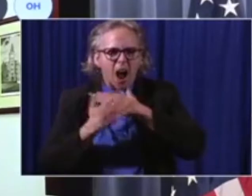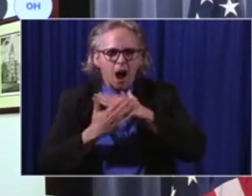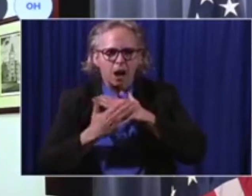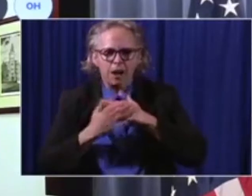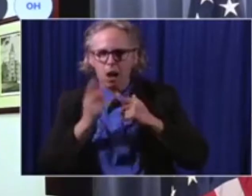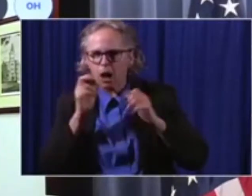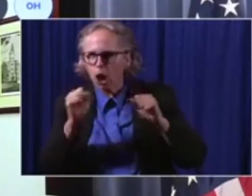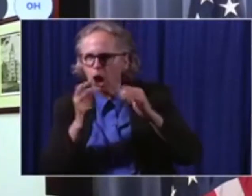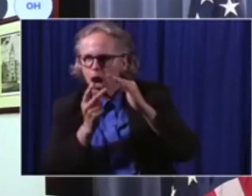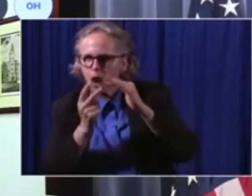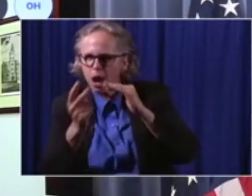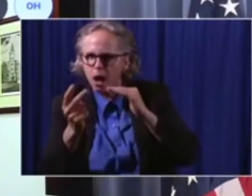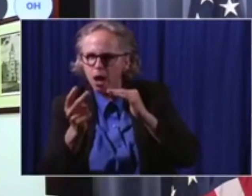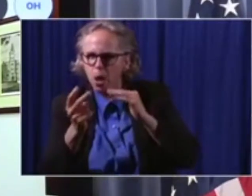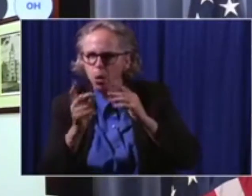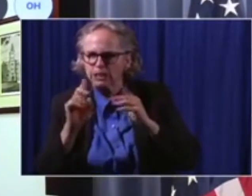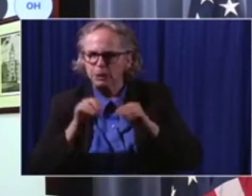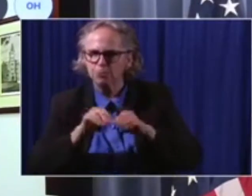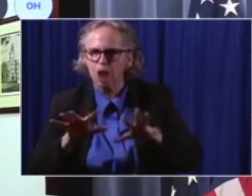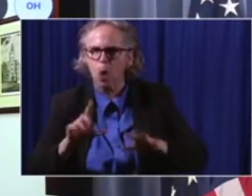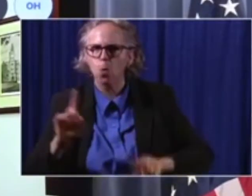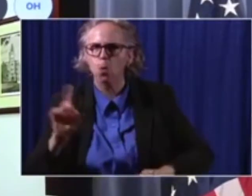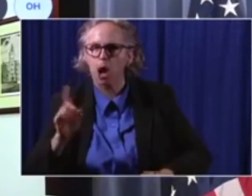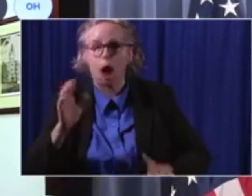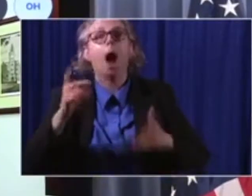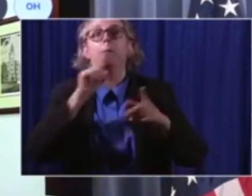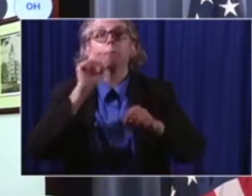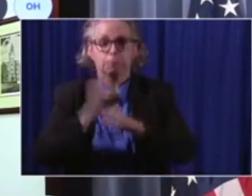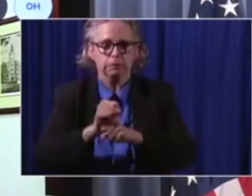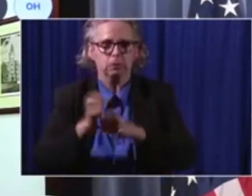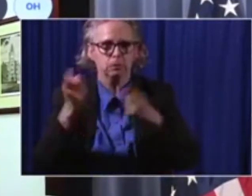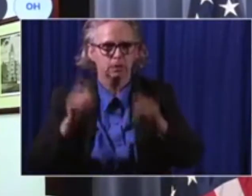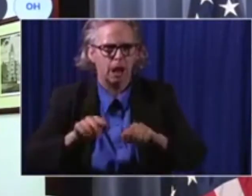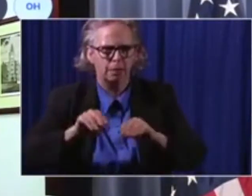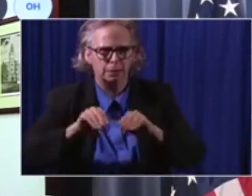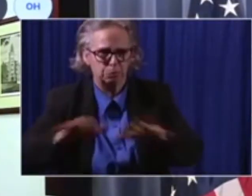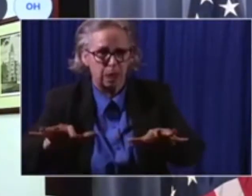other metrics that are also considered leading indicators deal with